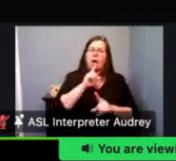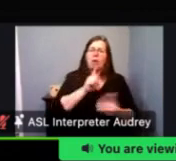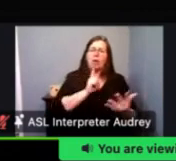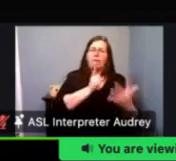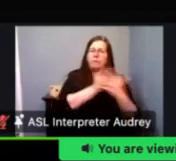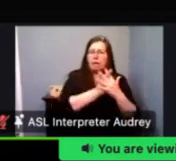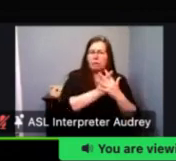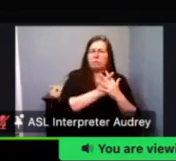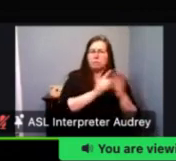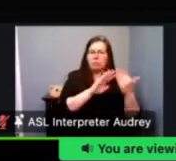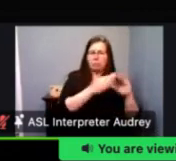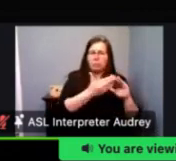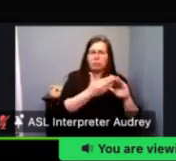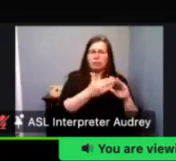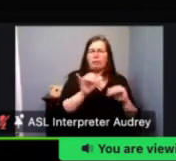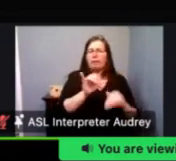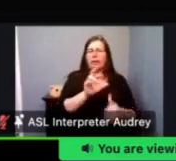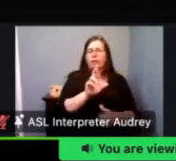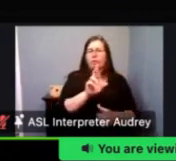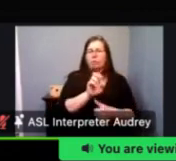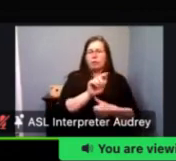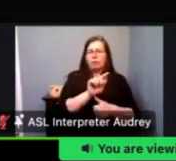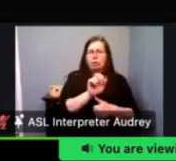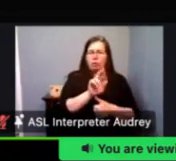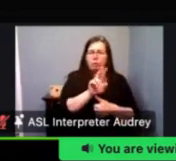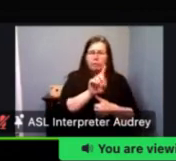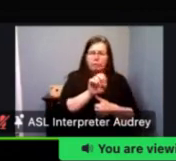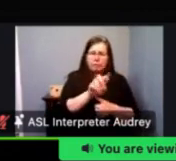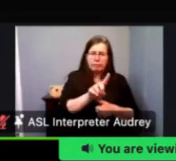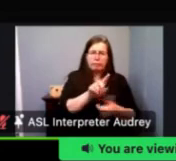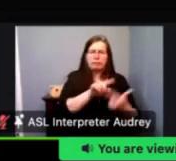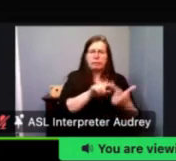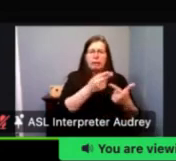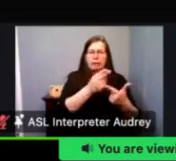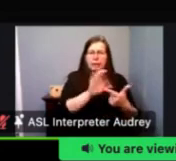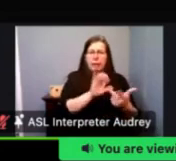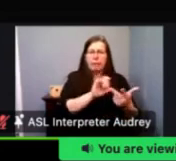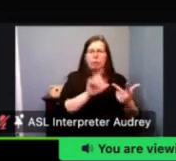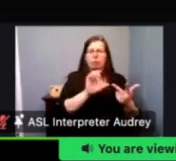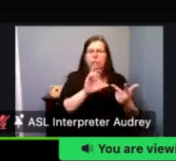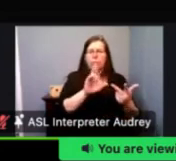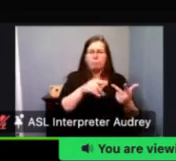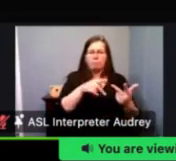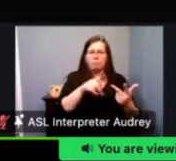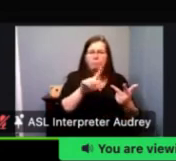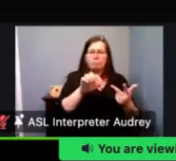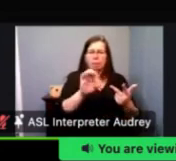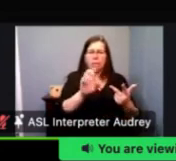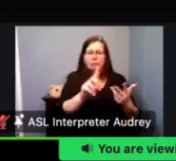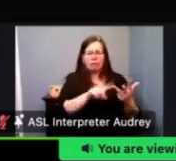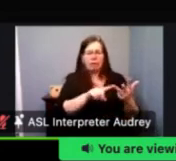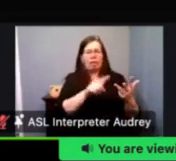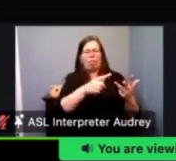community are words like retarded, handicapped, crippled, referring to people as those